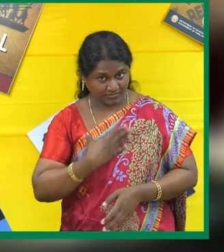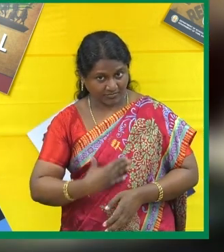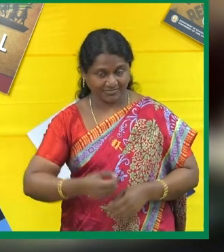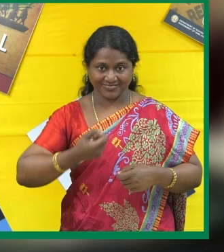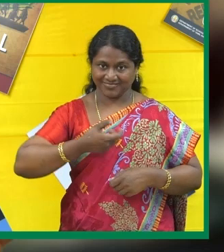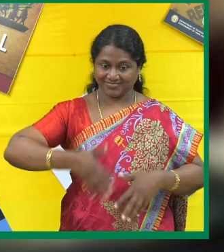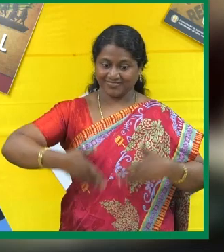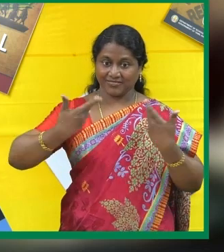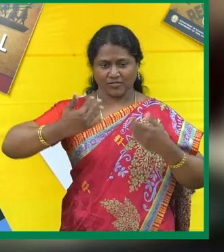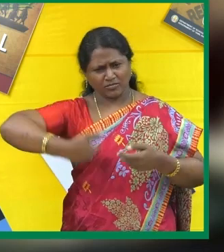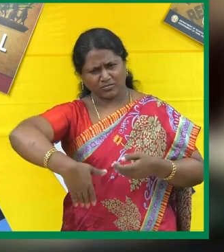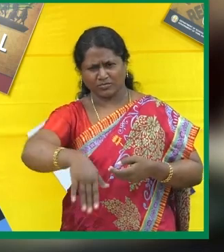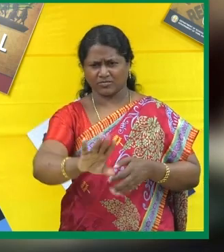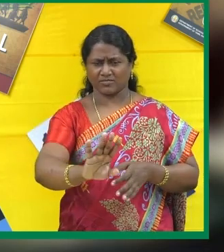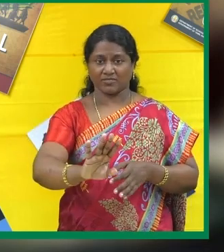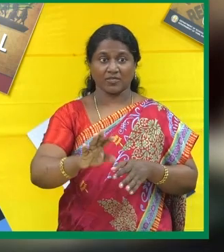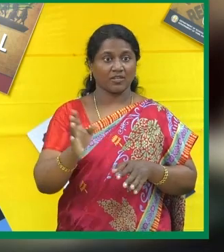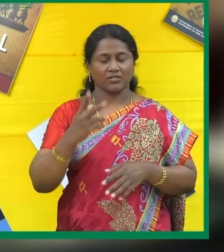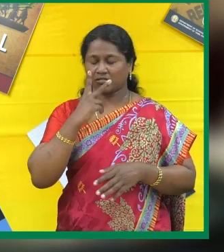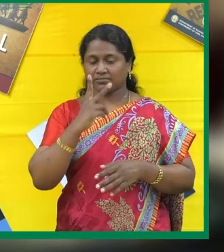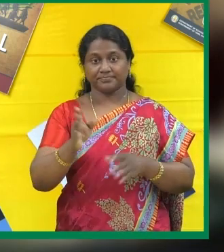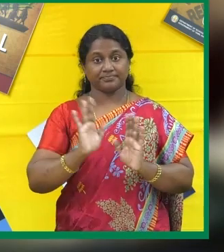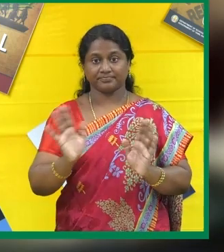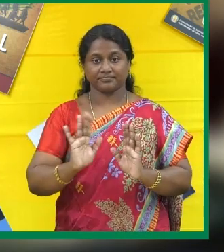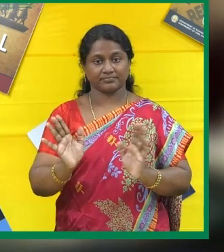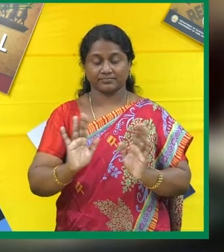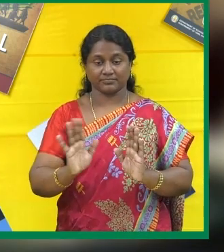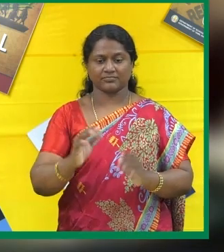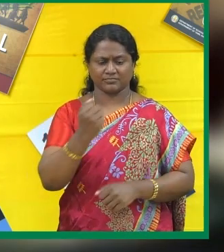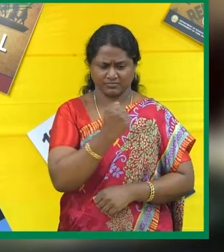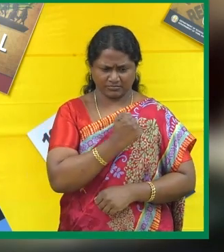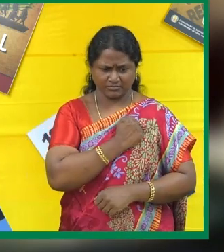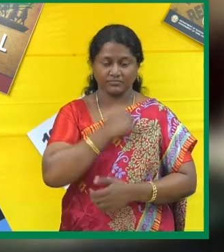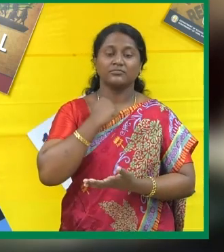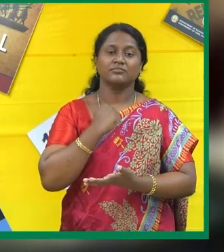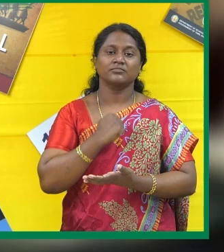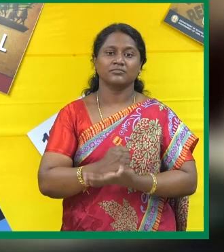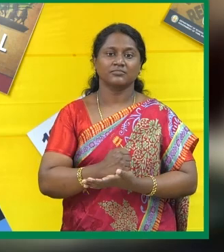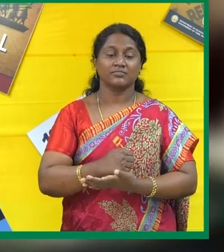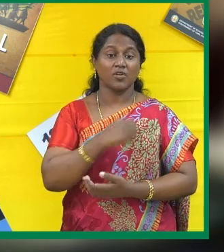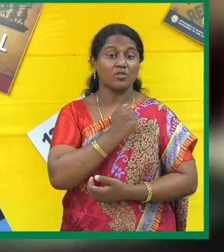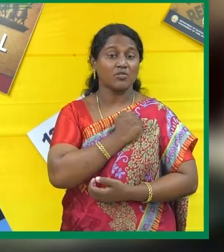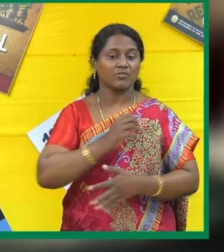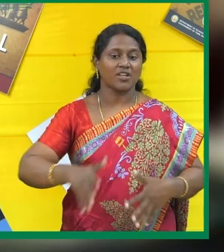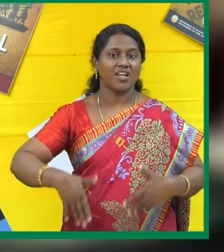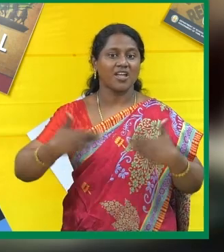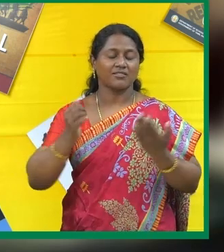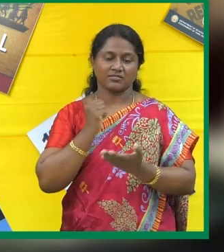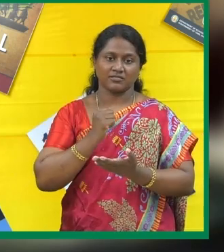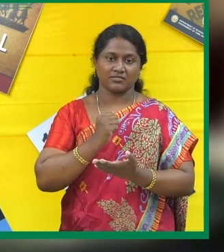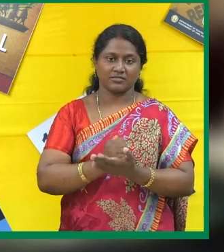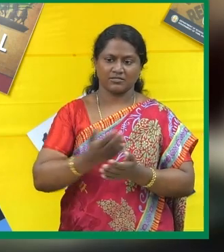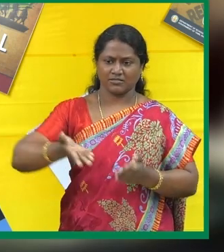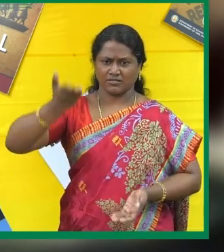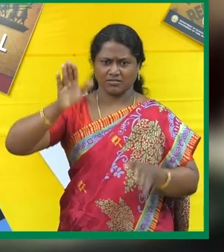smooth. But don't mind. You confidently move on in your life with hope, with happiness. That is described in